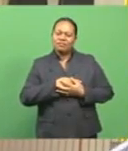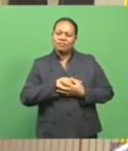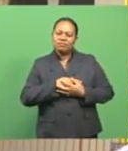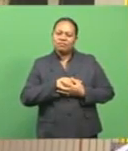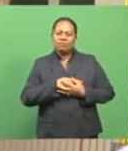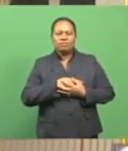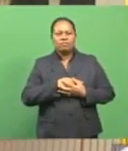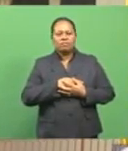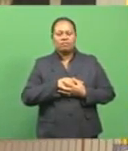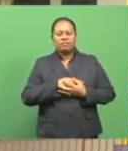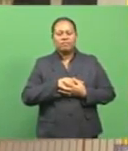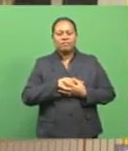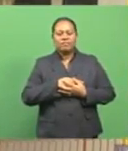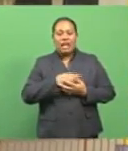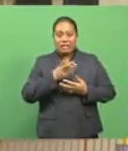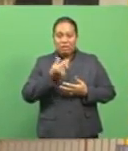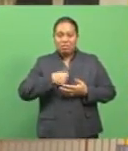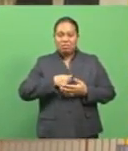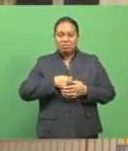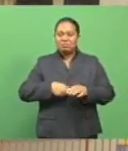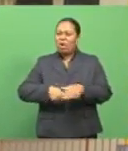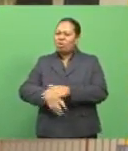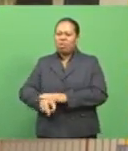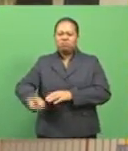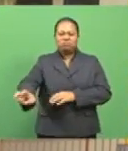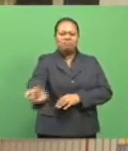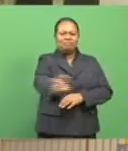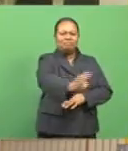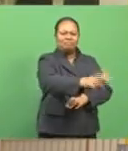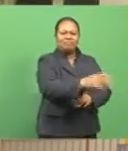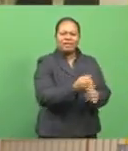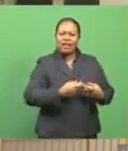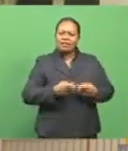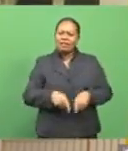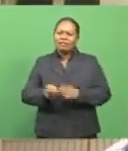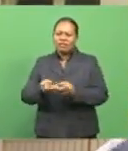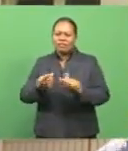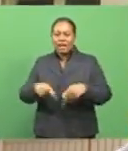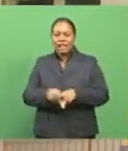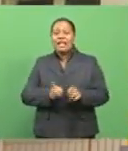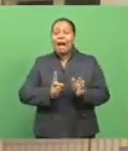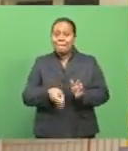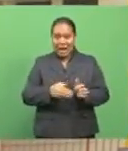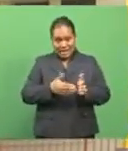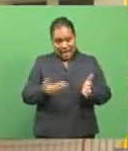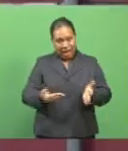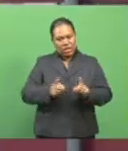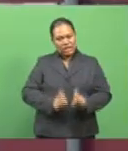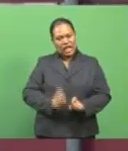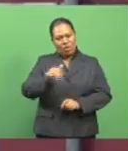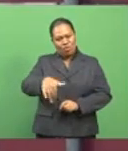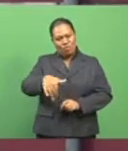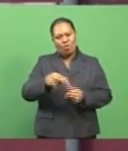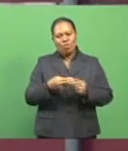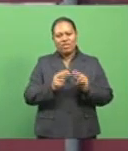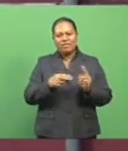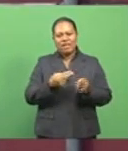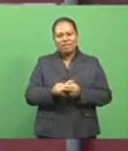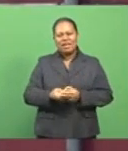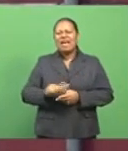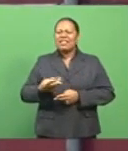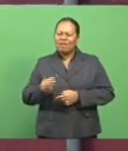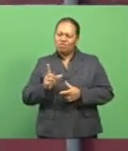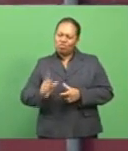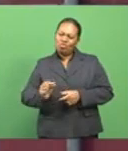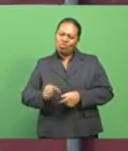used to go around, but this lockdown very helpful to us to stay with our family. I